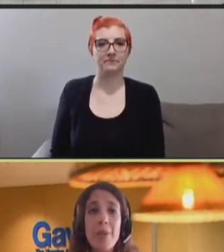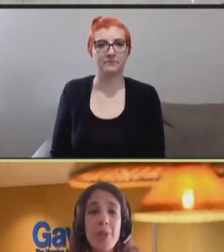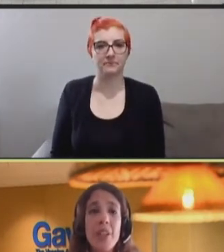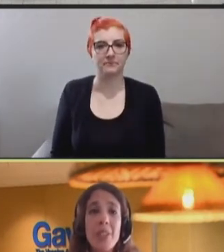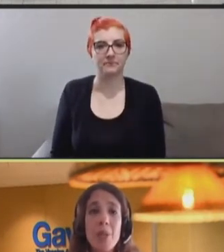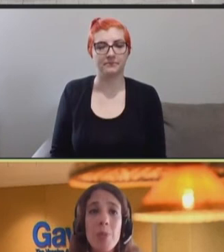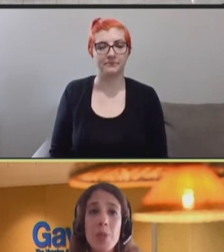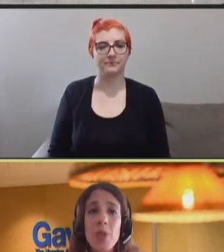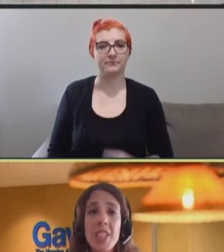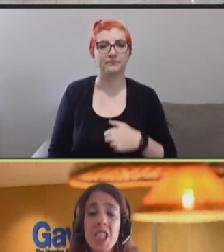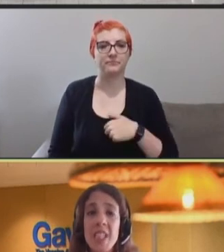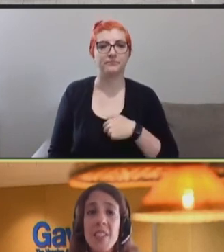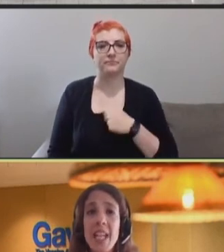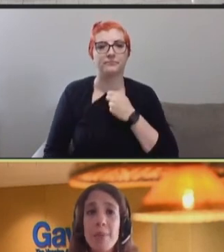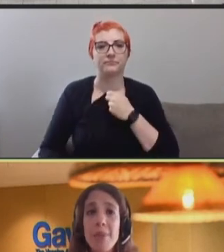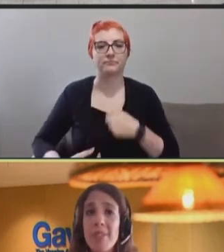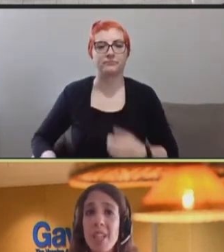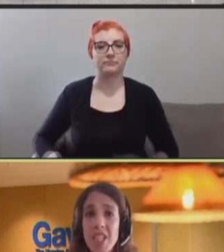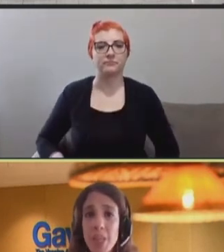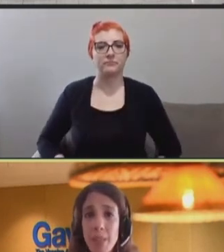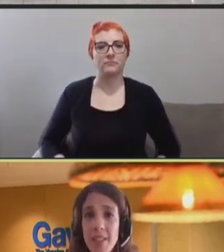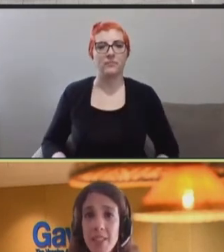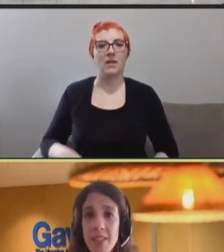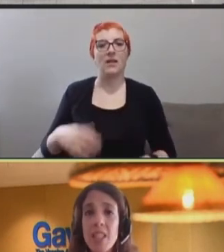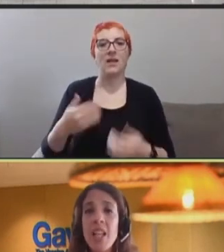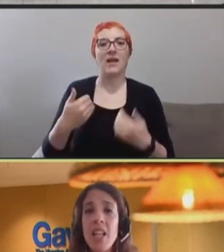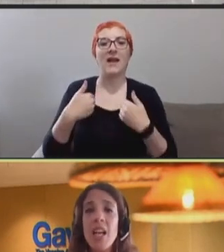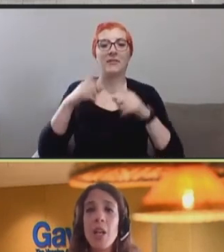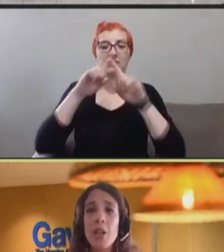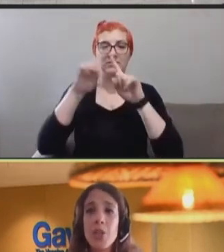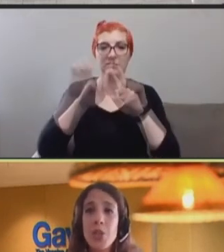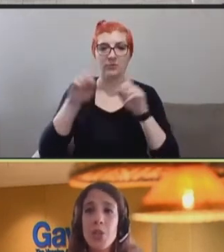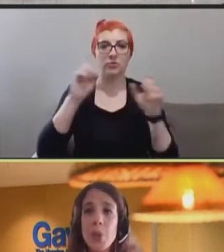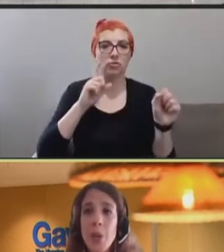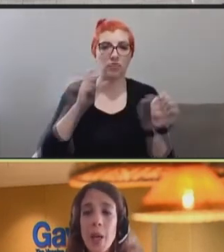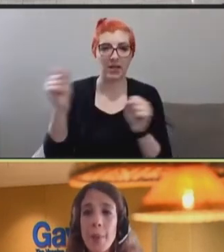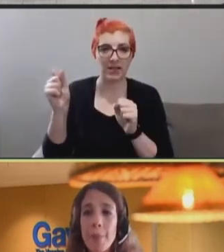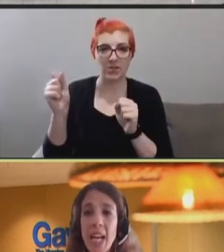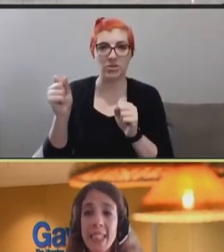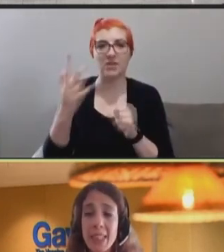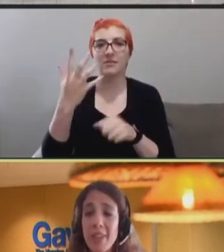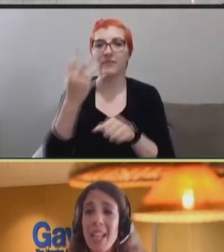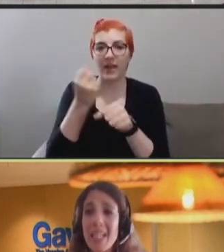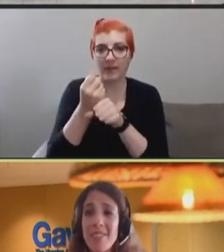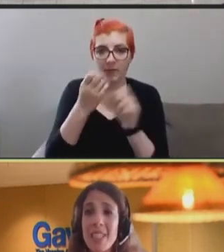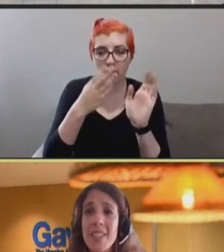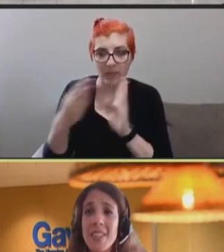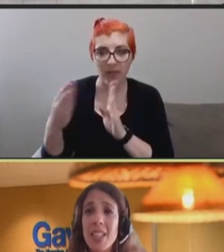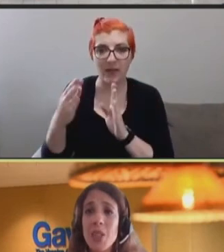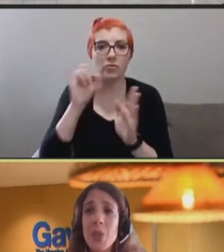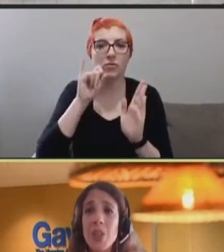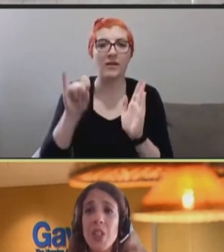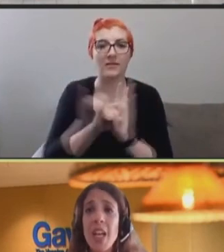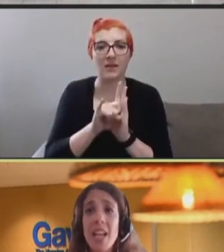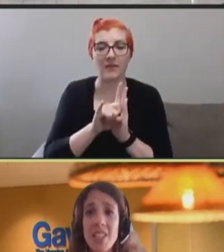We have developed strategies and 5-year action plans to identify activities that could